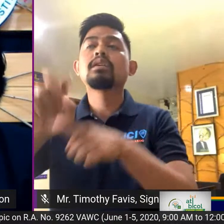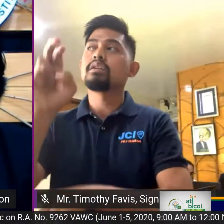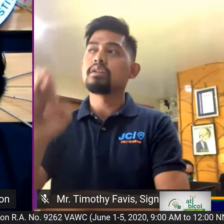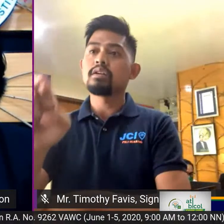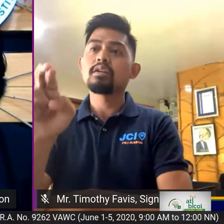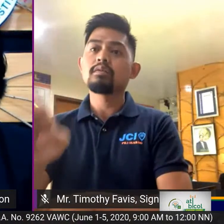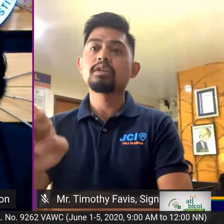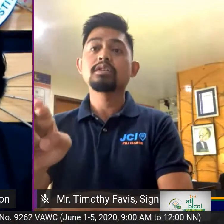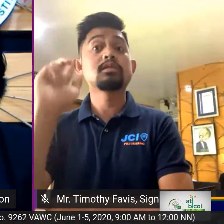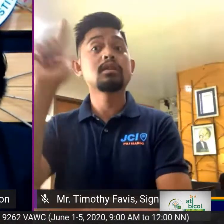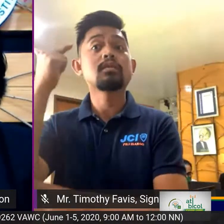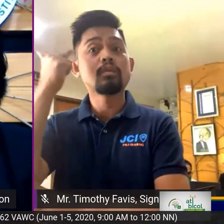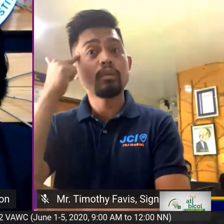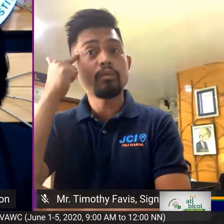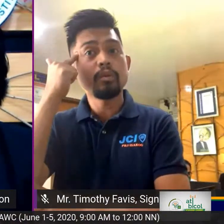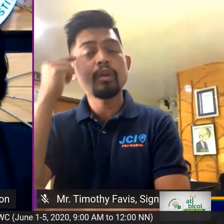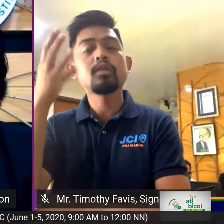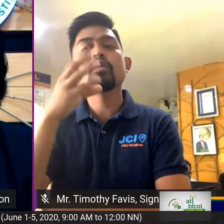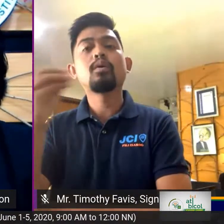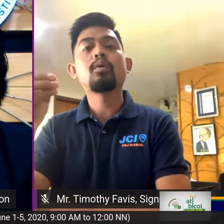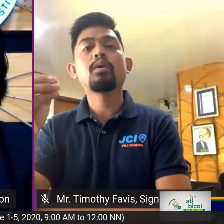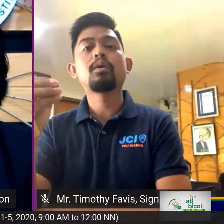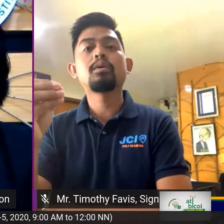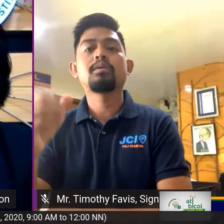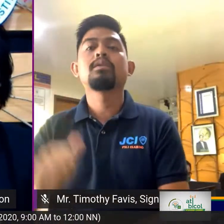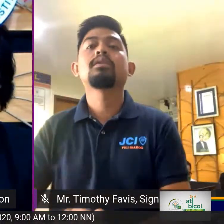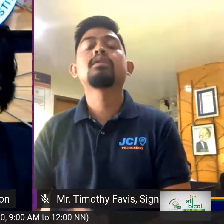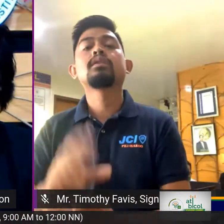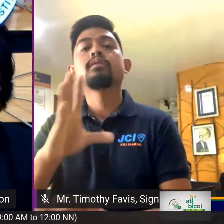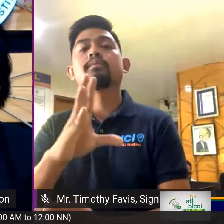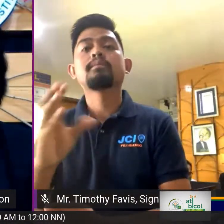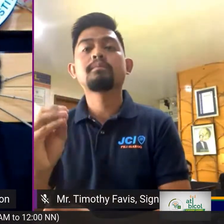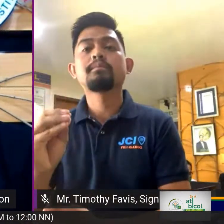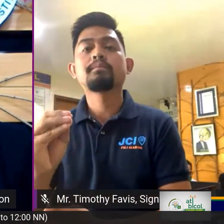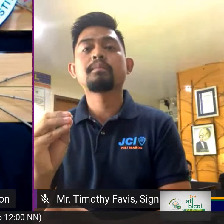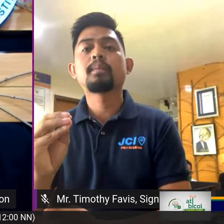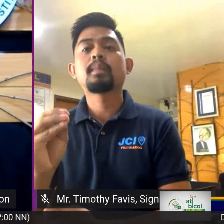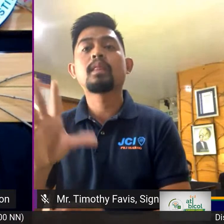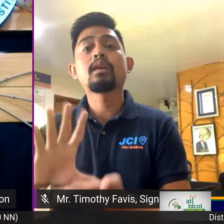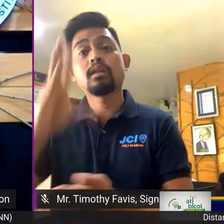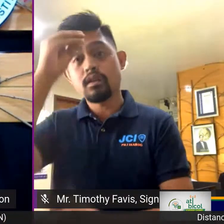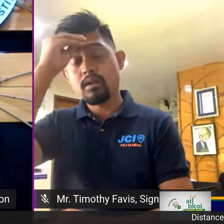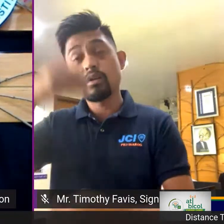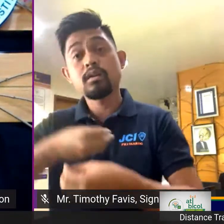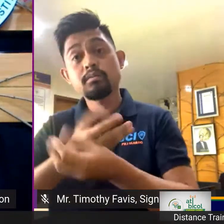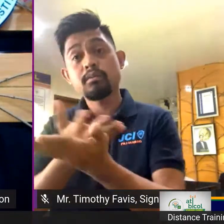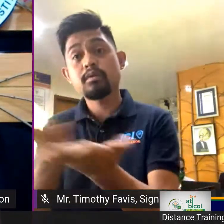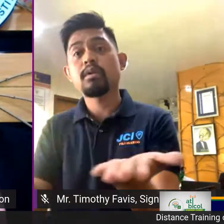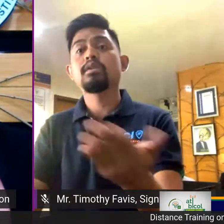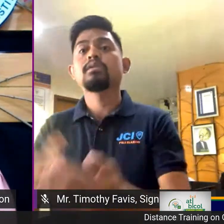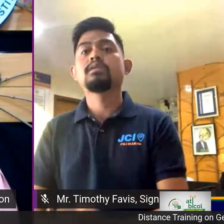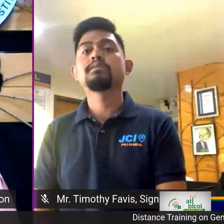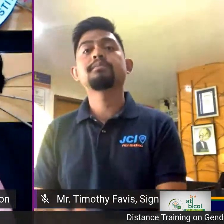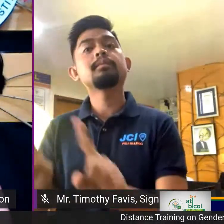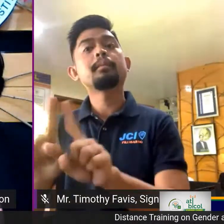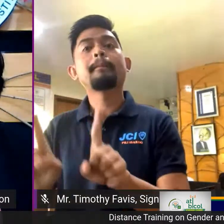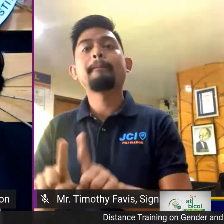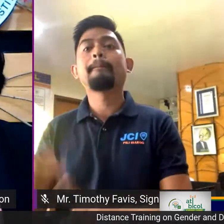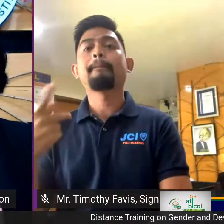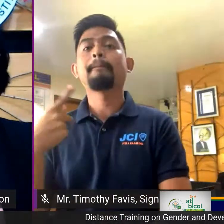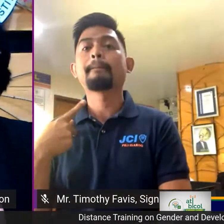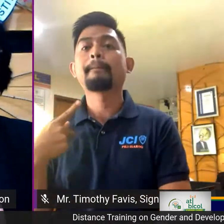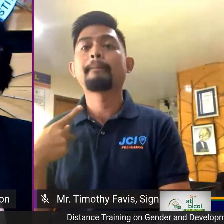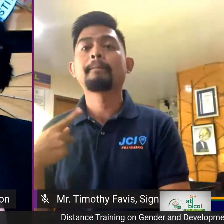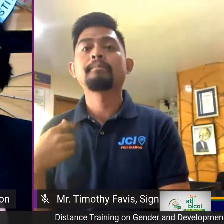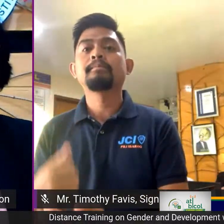to all government or private and learning providers so as to have